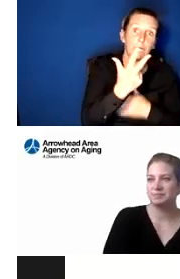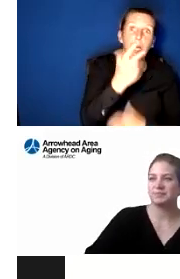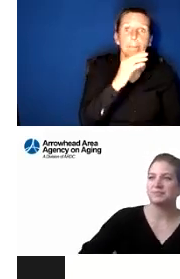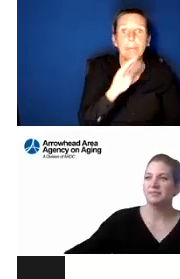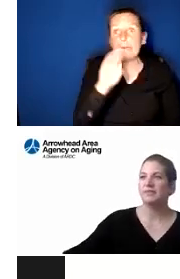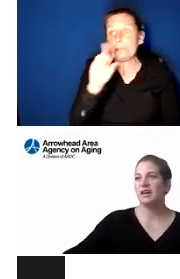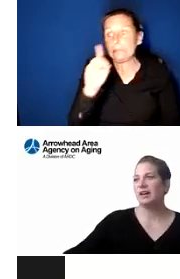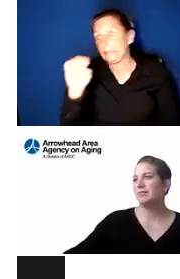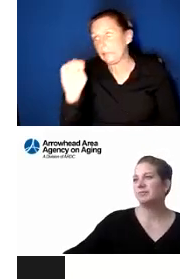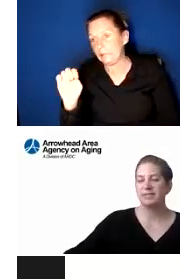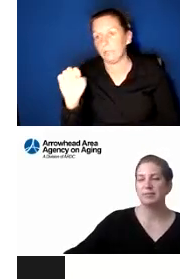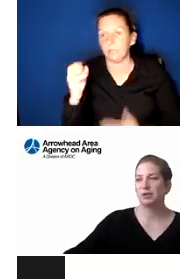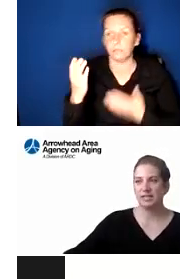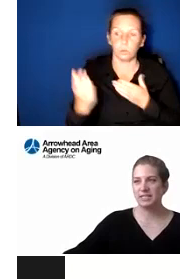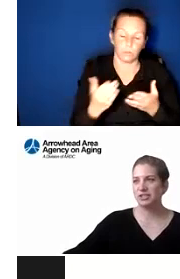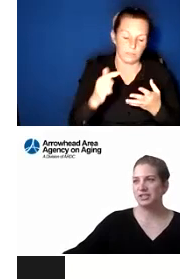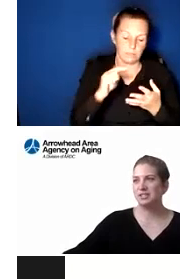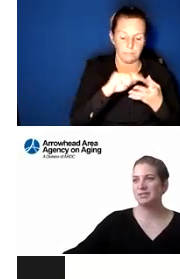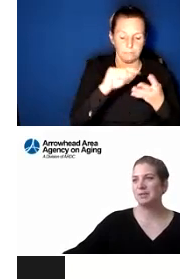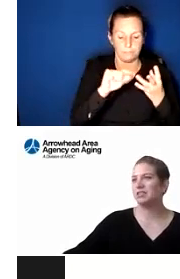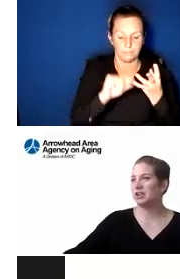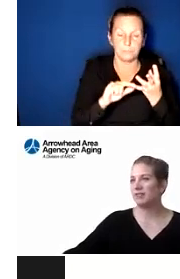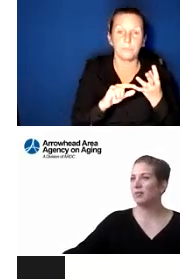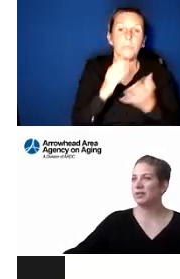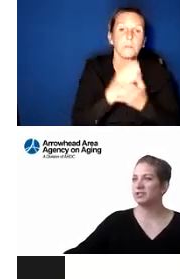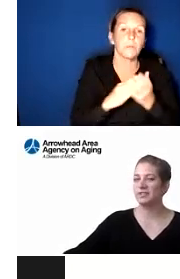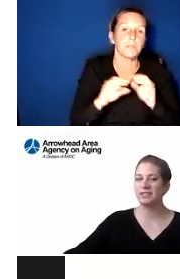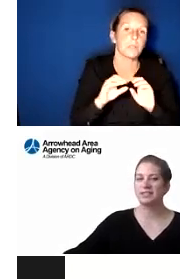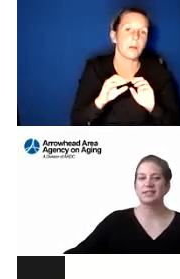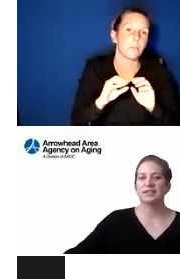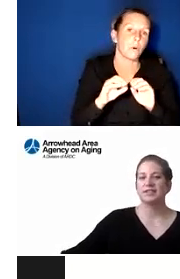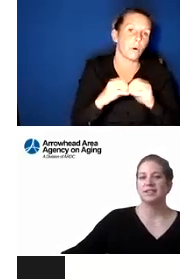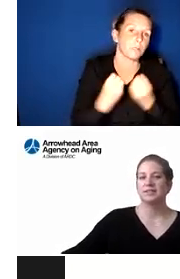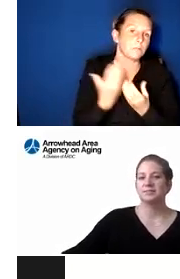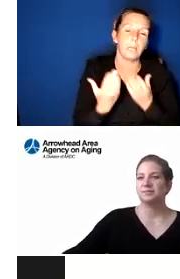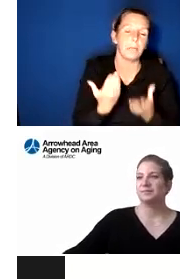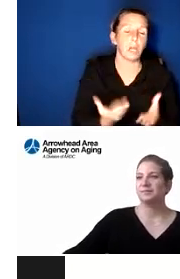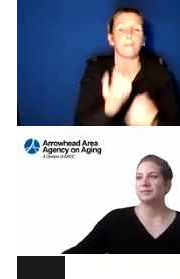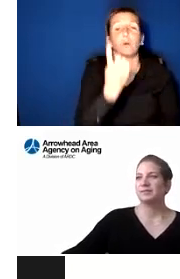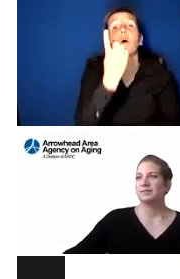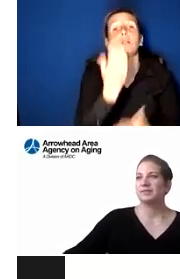services. But some organizations may just offer one service.